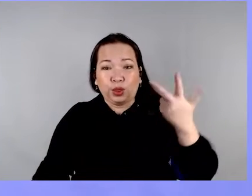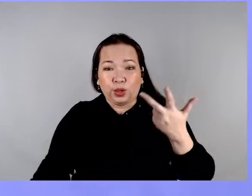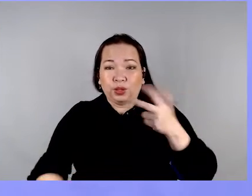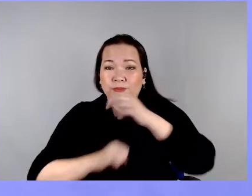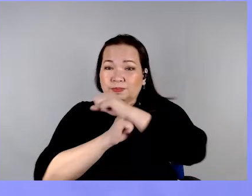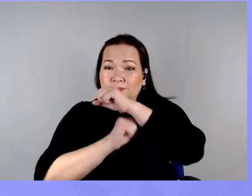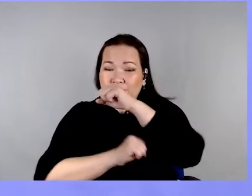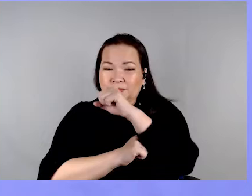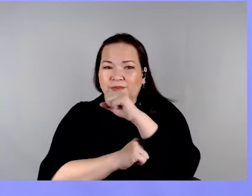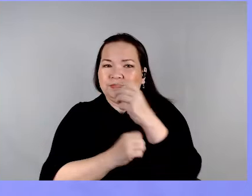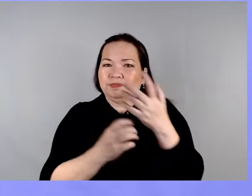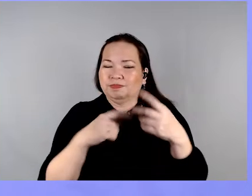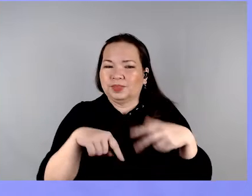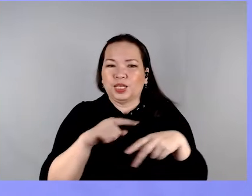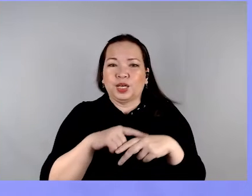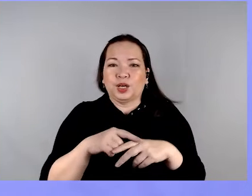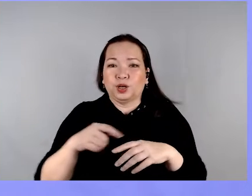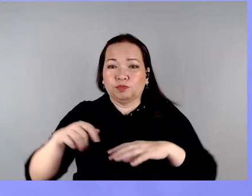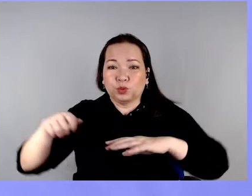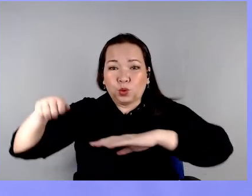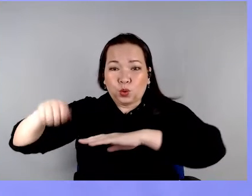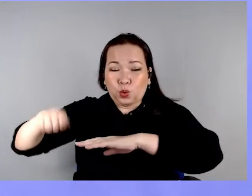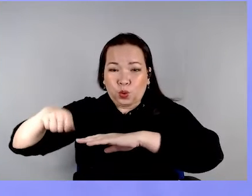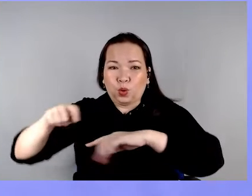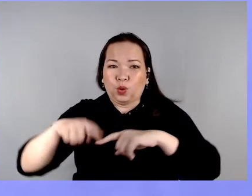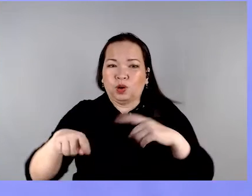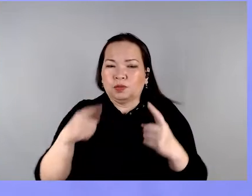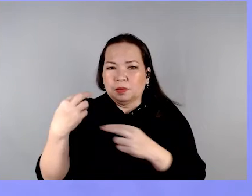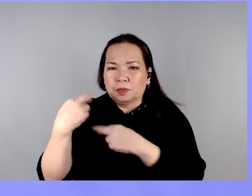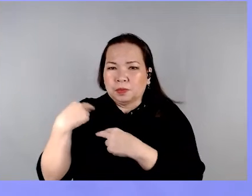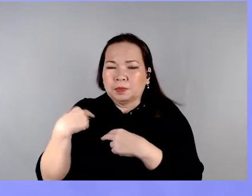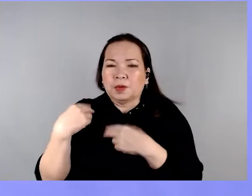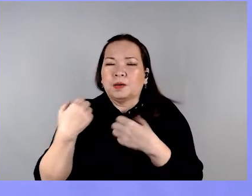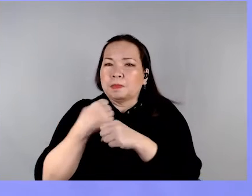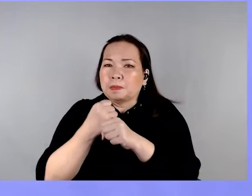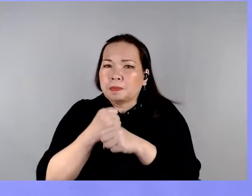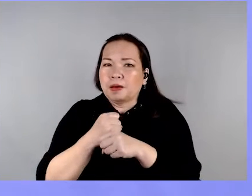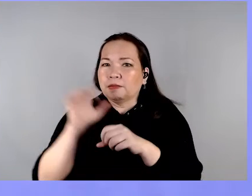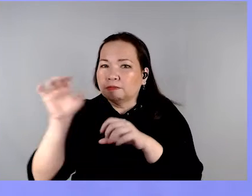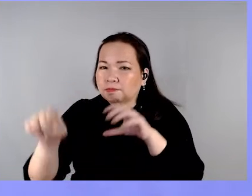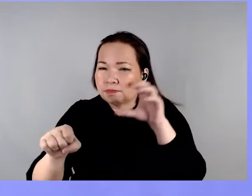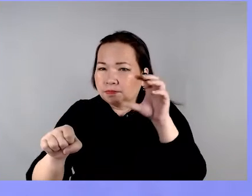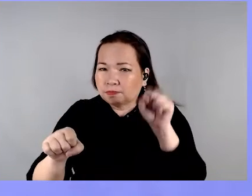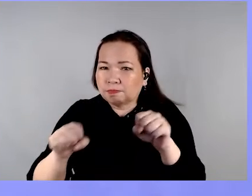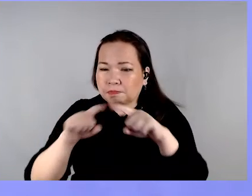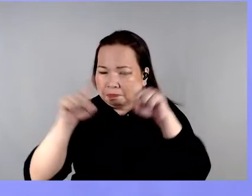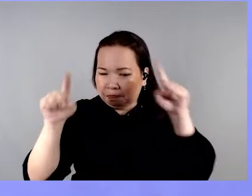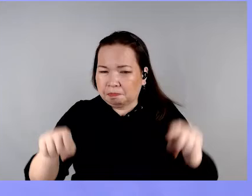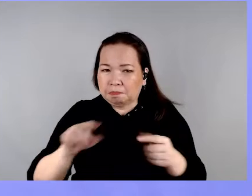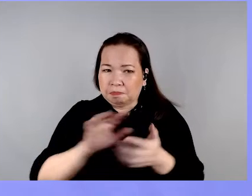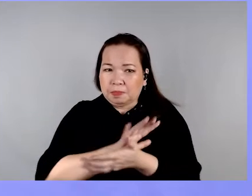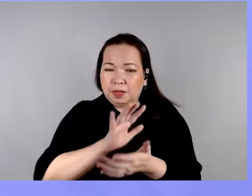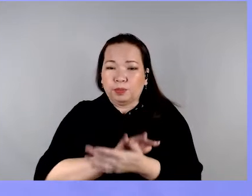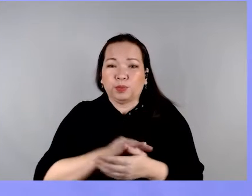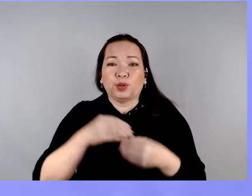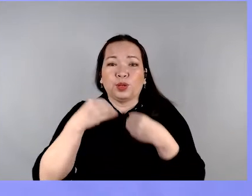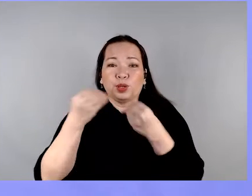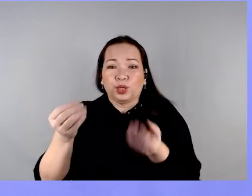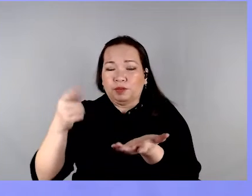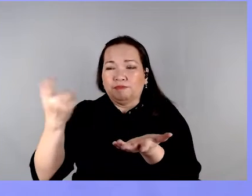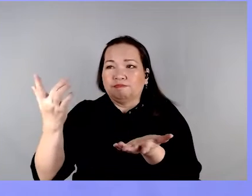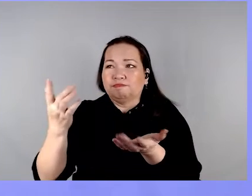the courts. Their duties include the issuance of arrest warrants, search warrants, commitment orders, and mitimos, grant